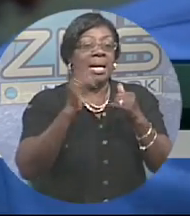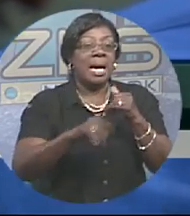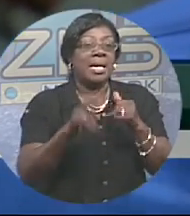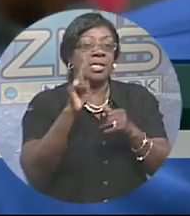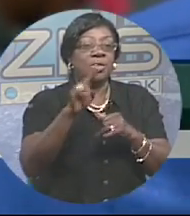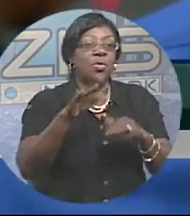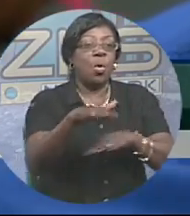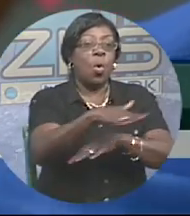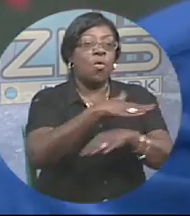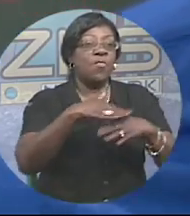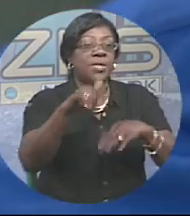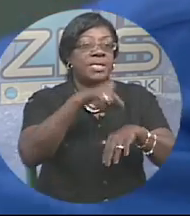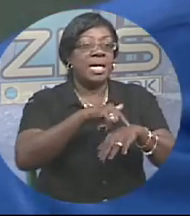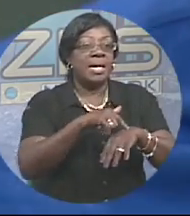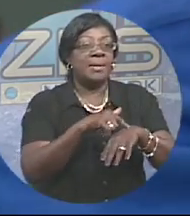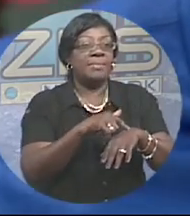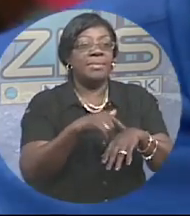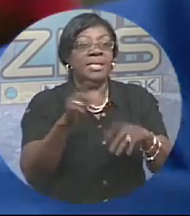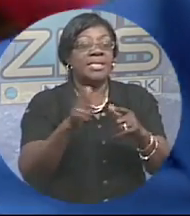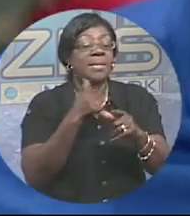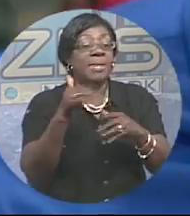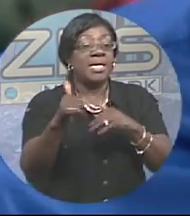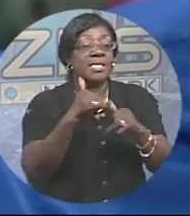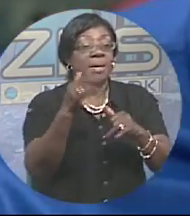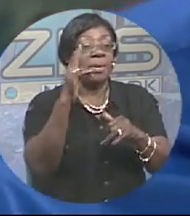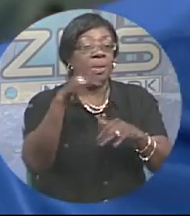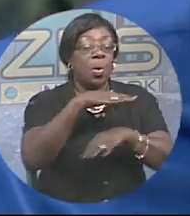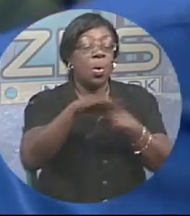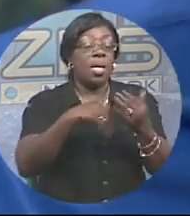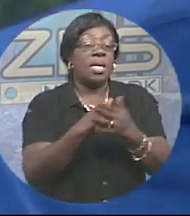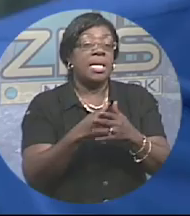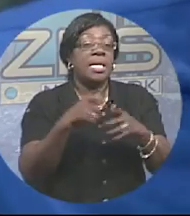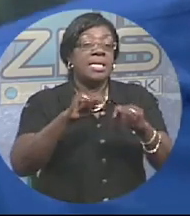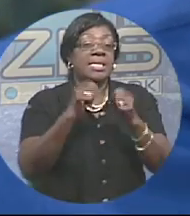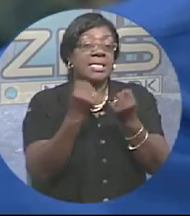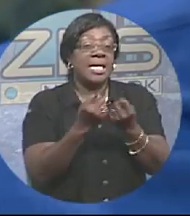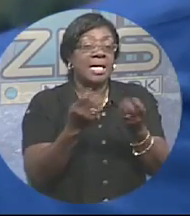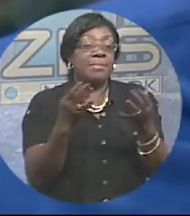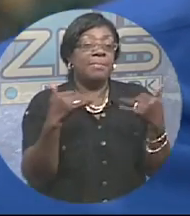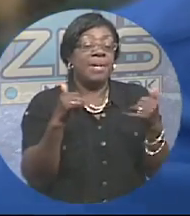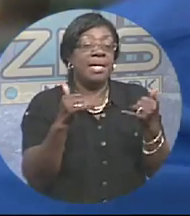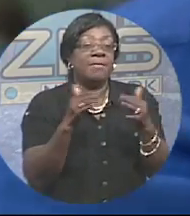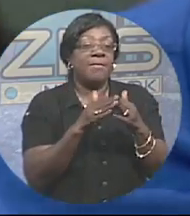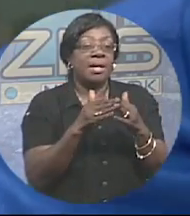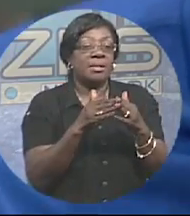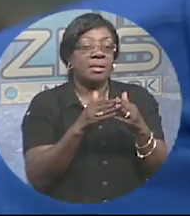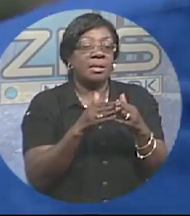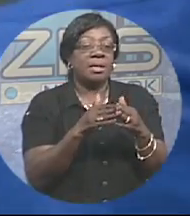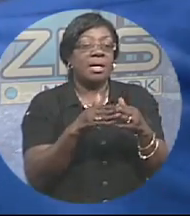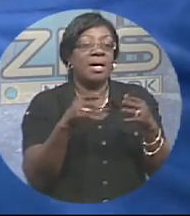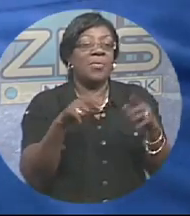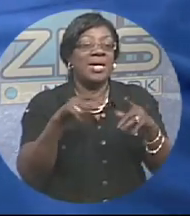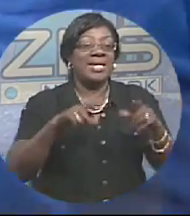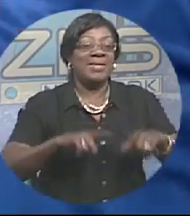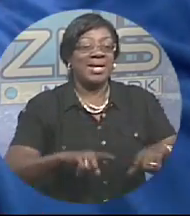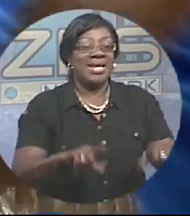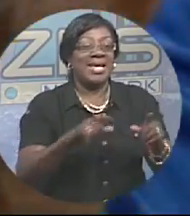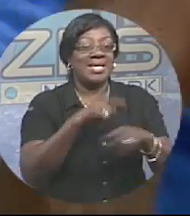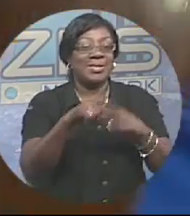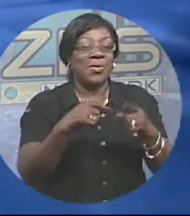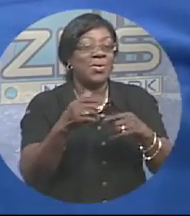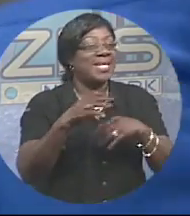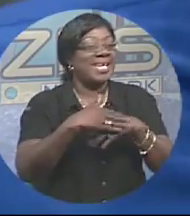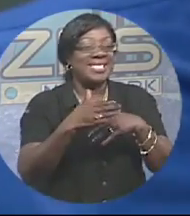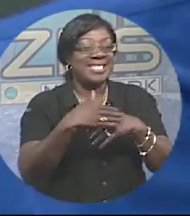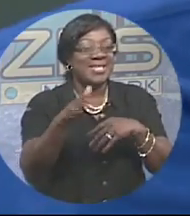In the last overtime, definitely, we didn't execute at all. But fatigue played a factor. You didn't have any legs. And when your legs go, the next thing to go is your